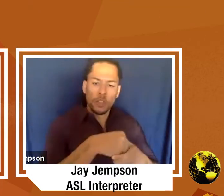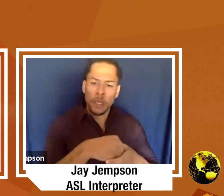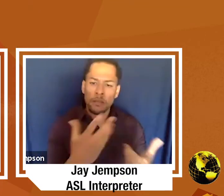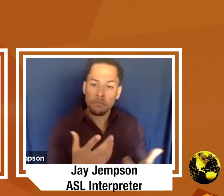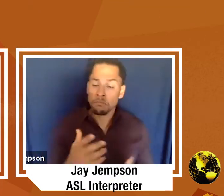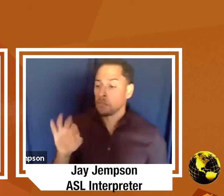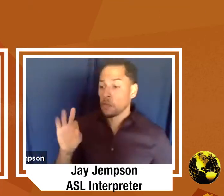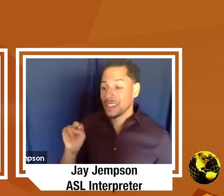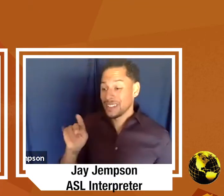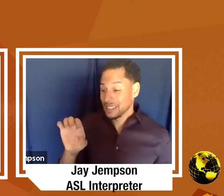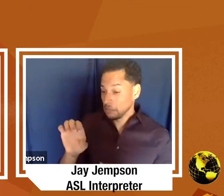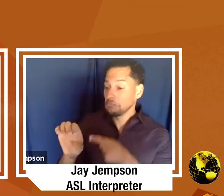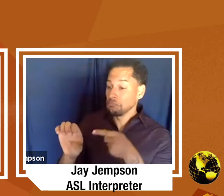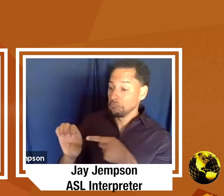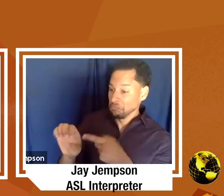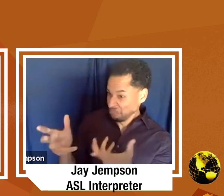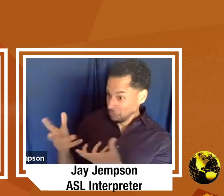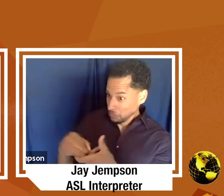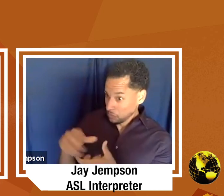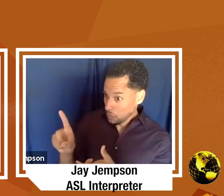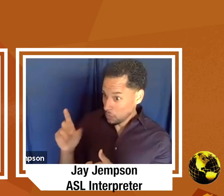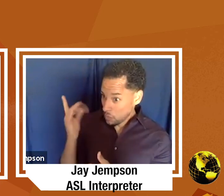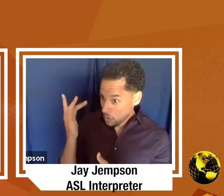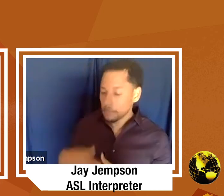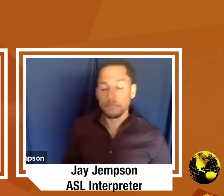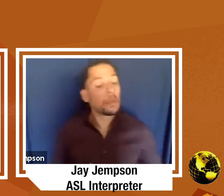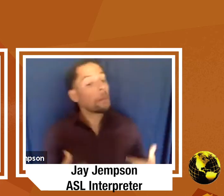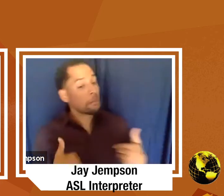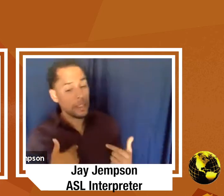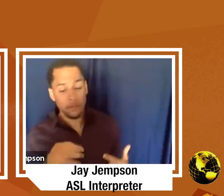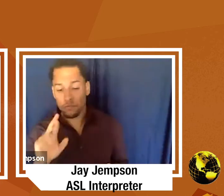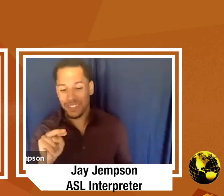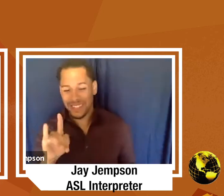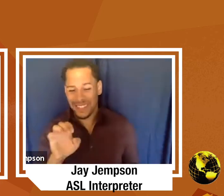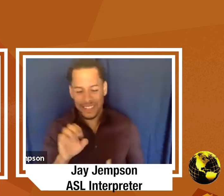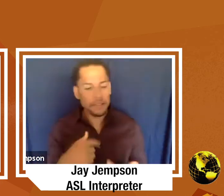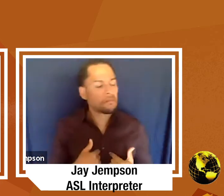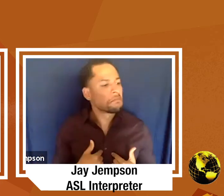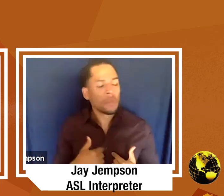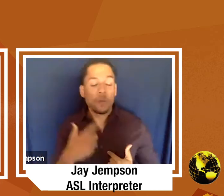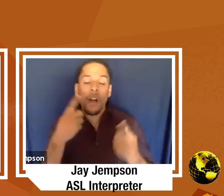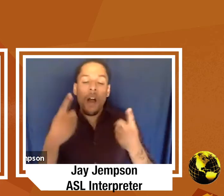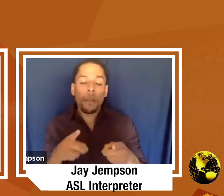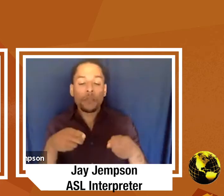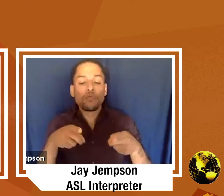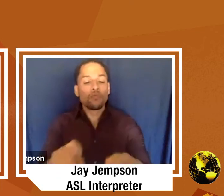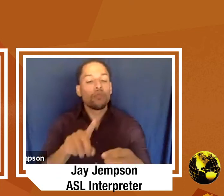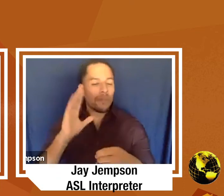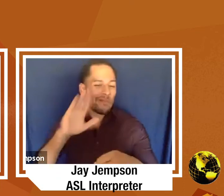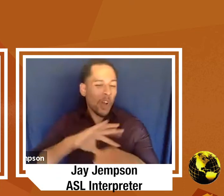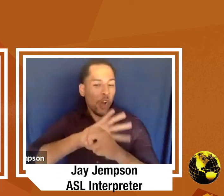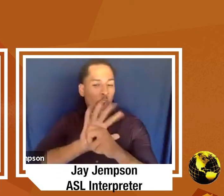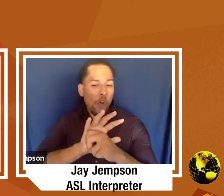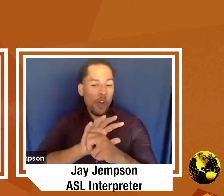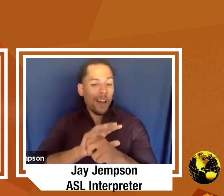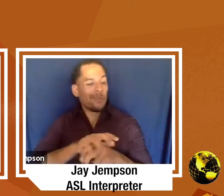What made me say yes is that I was sitting in my apartment during this